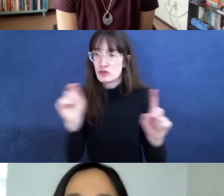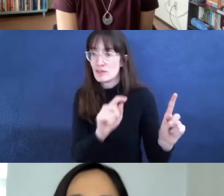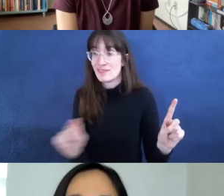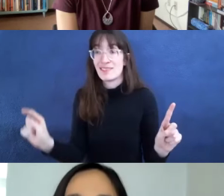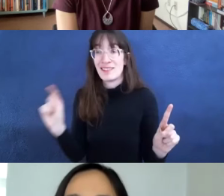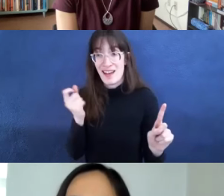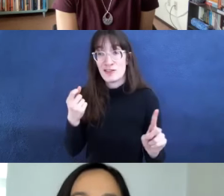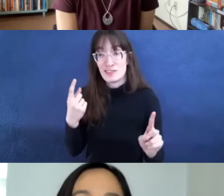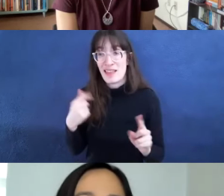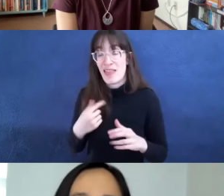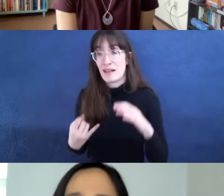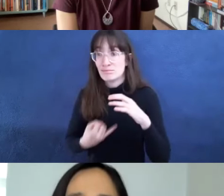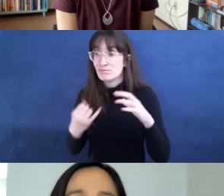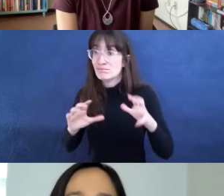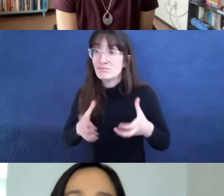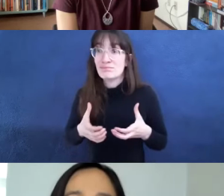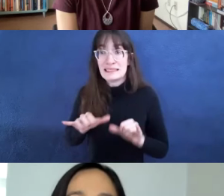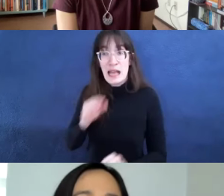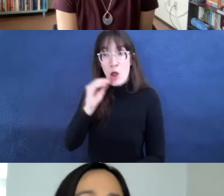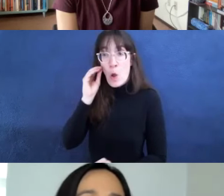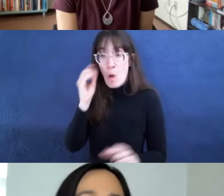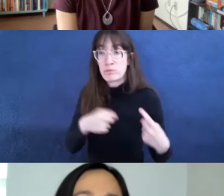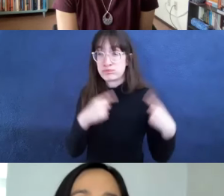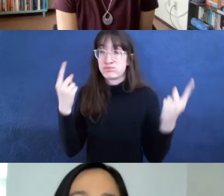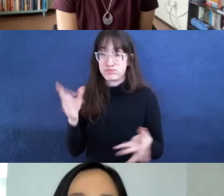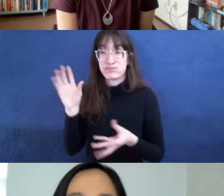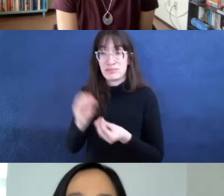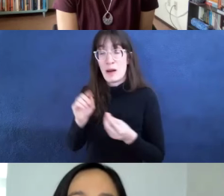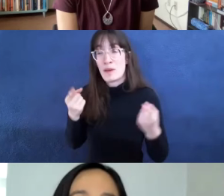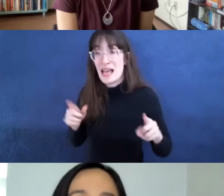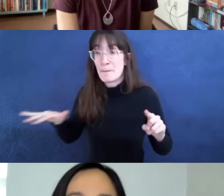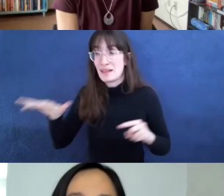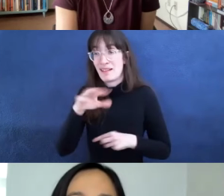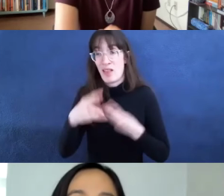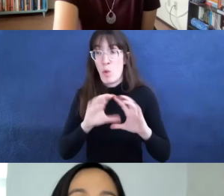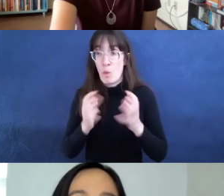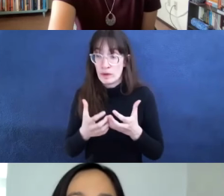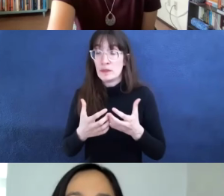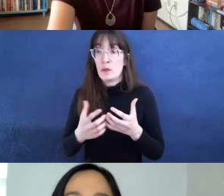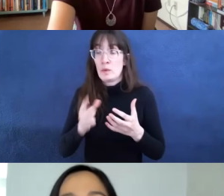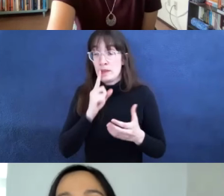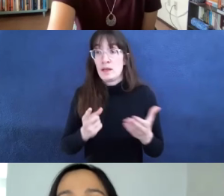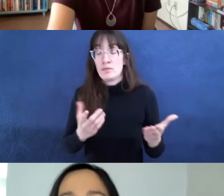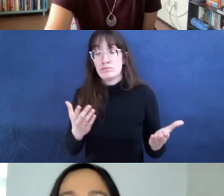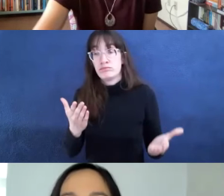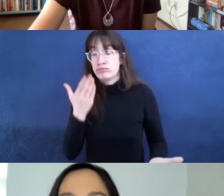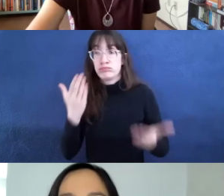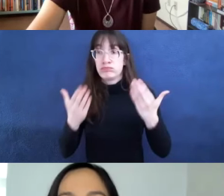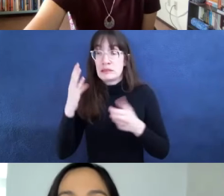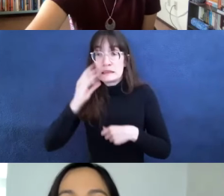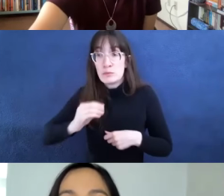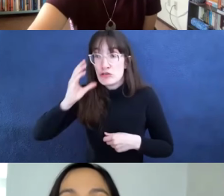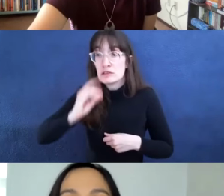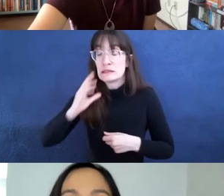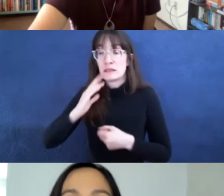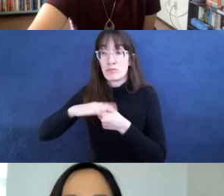quarantine and everything else that's been going on in the world. So in a way, we've all been experiencing